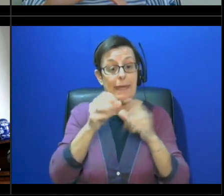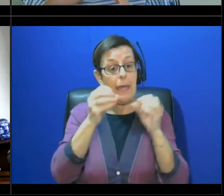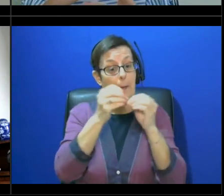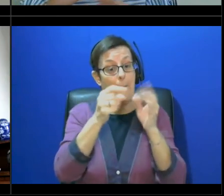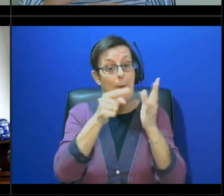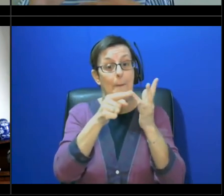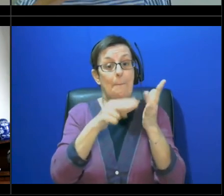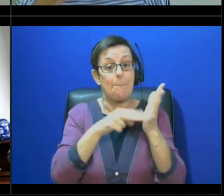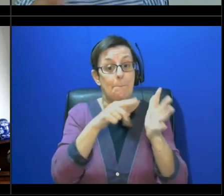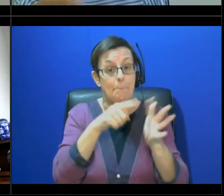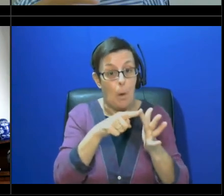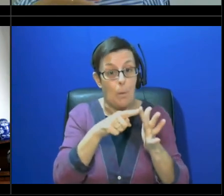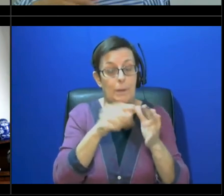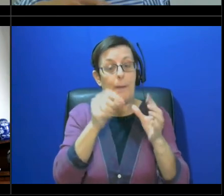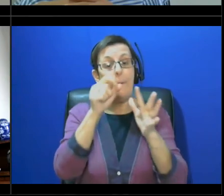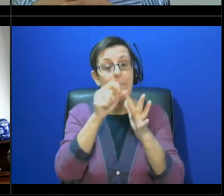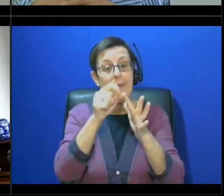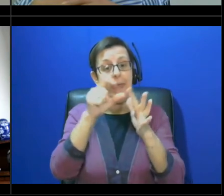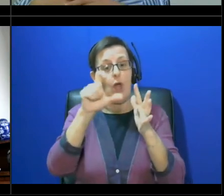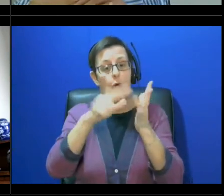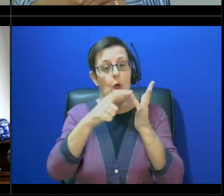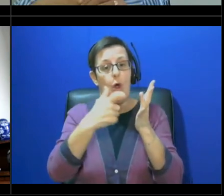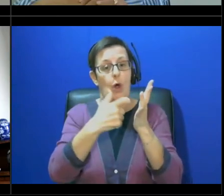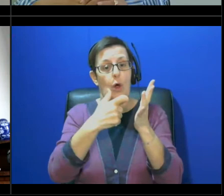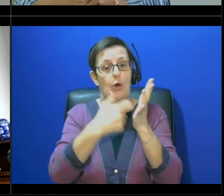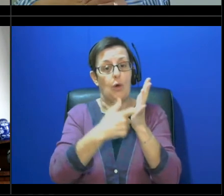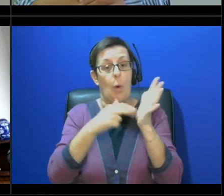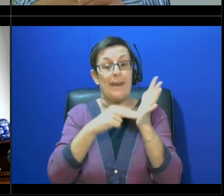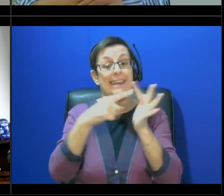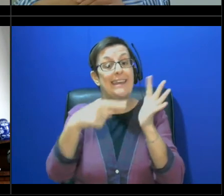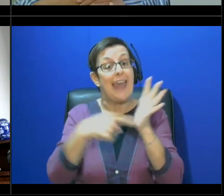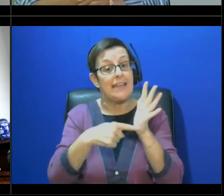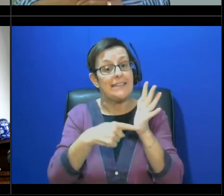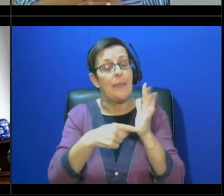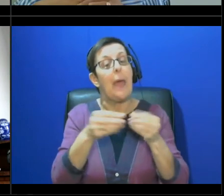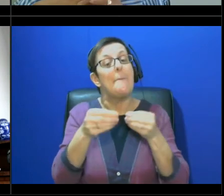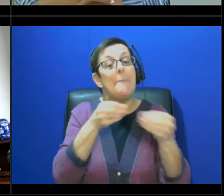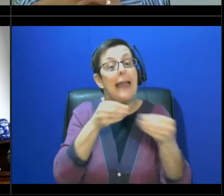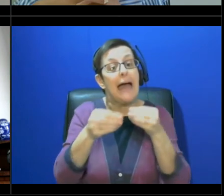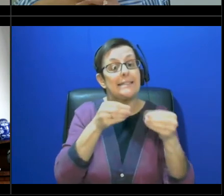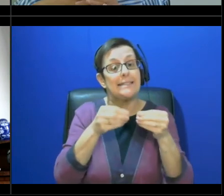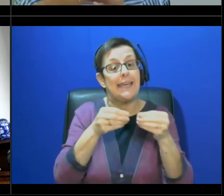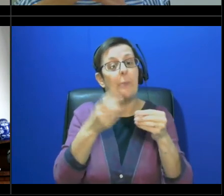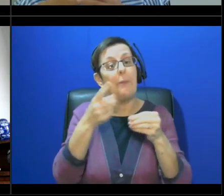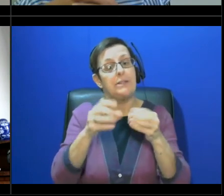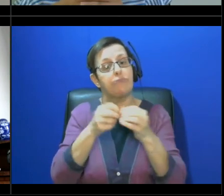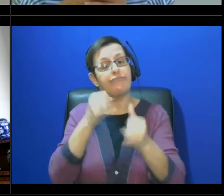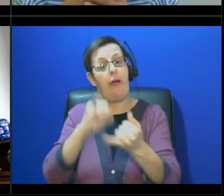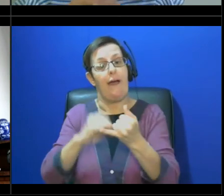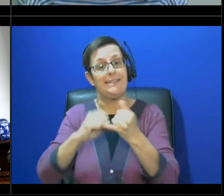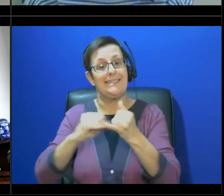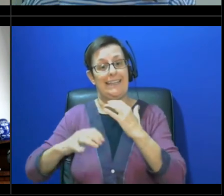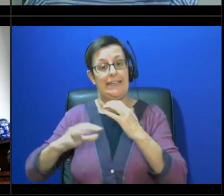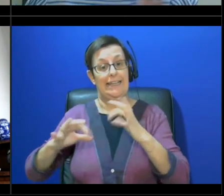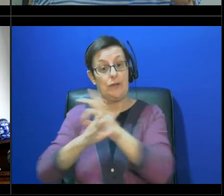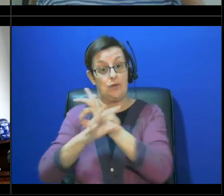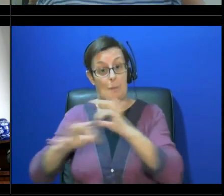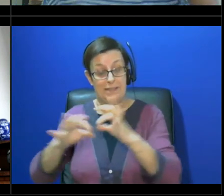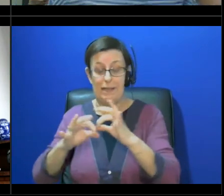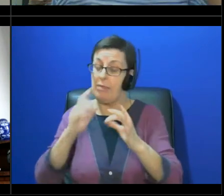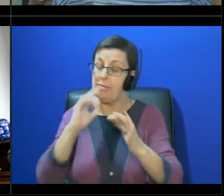plastic brass instruments that have been created by the Warwick Music Group, and they're brilliant. They're not even